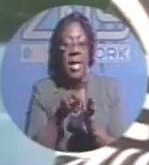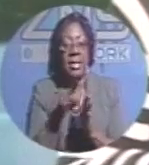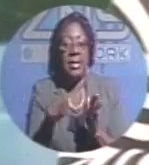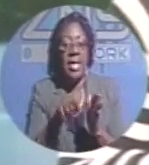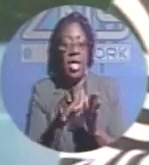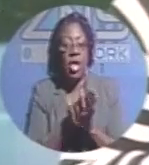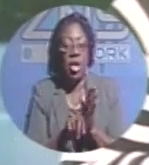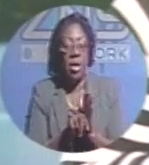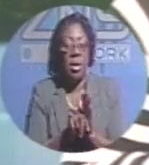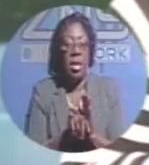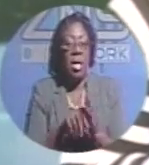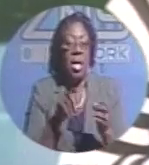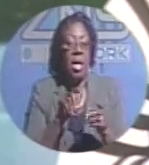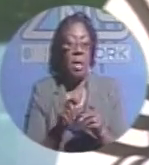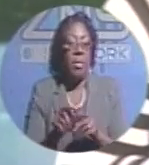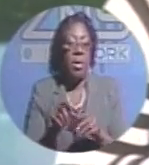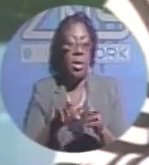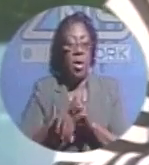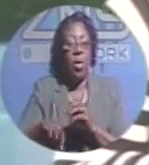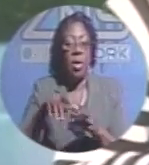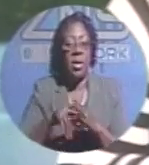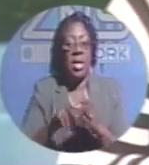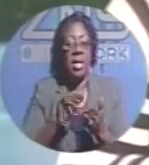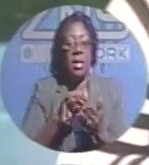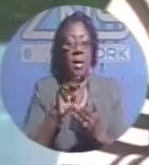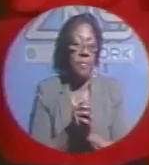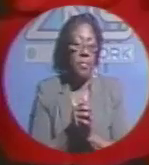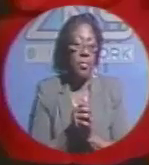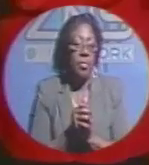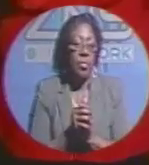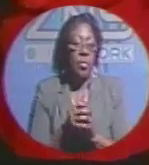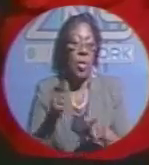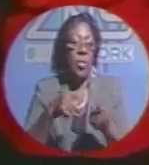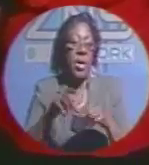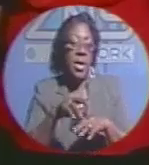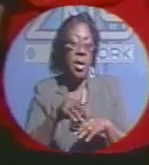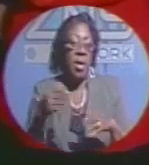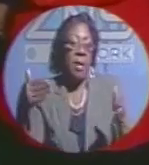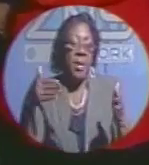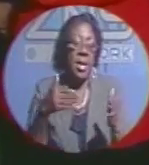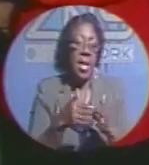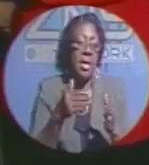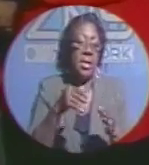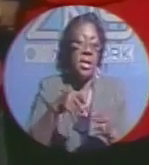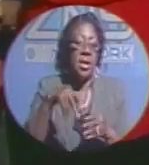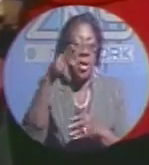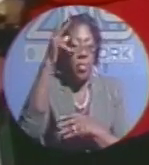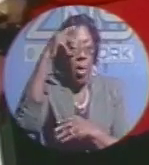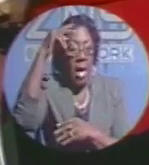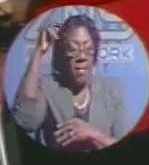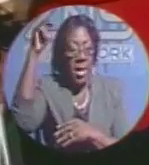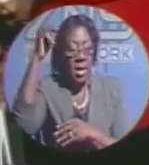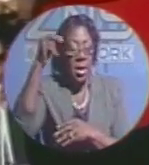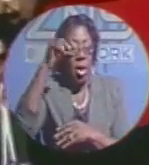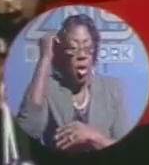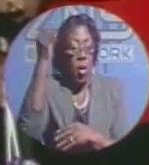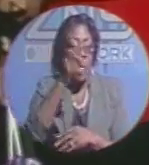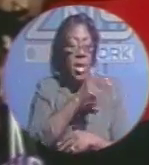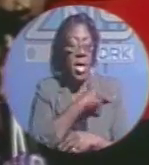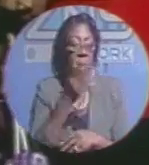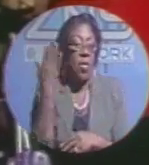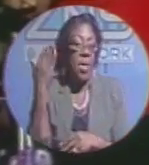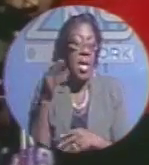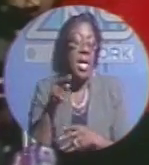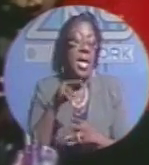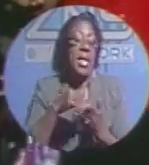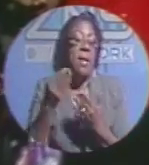team about his loss in the May 7th general election. Former Member of Parliament and Prime Minister, the Right Honorable Hubert Ingram, in the May